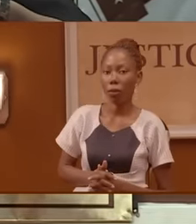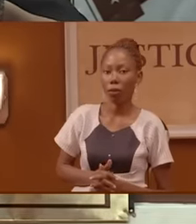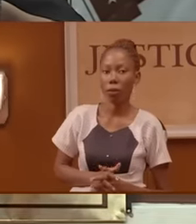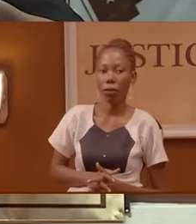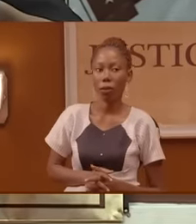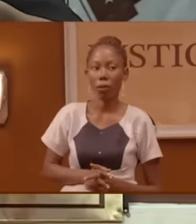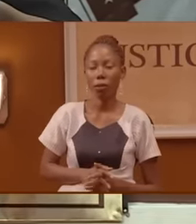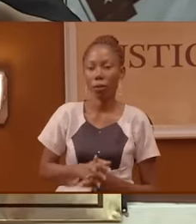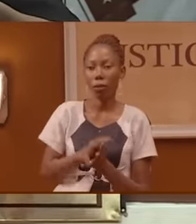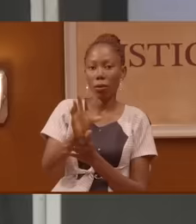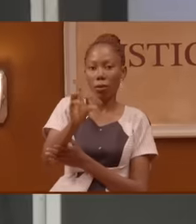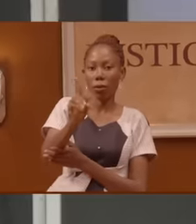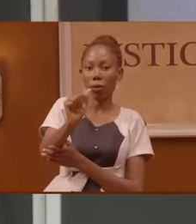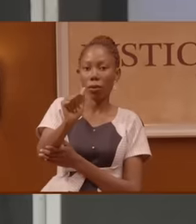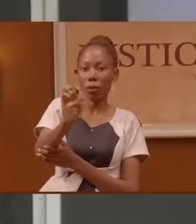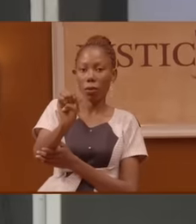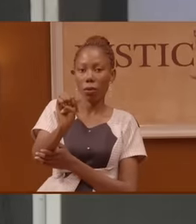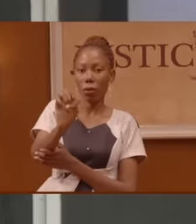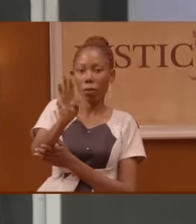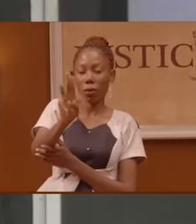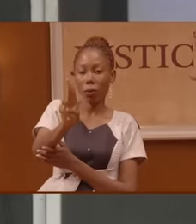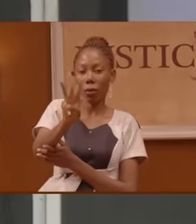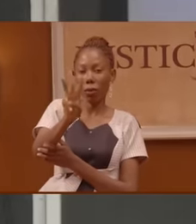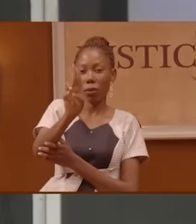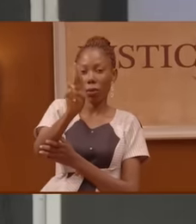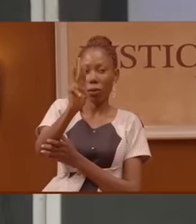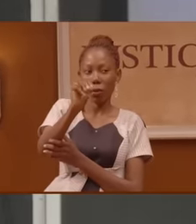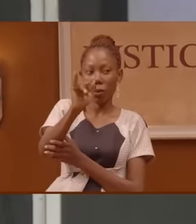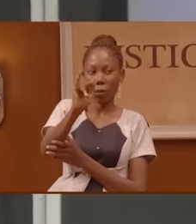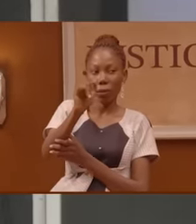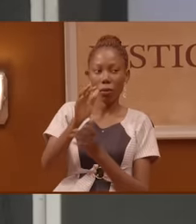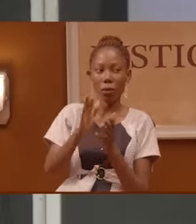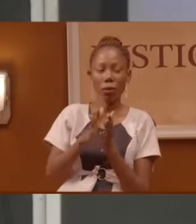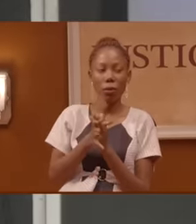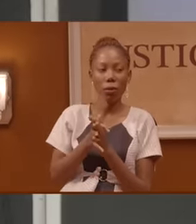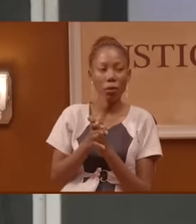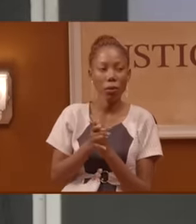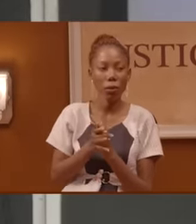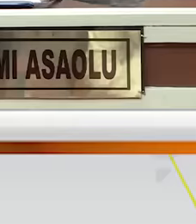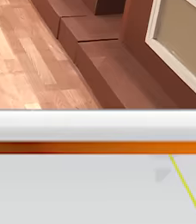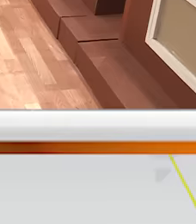You are Adewumi? Yes. Yes, Your Honor. Then I have two people online.